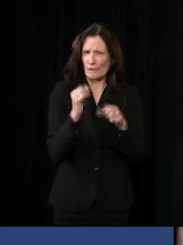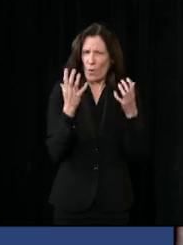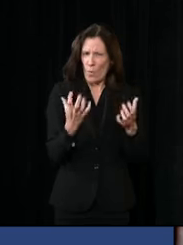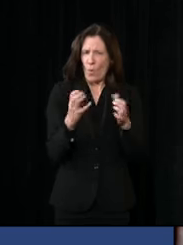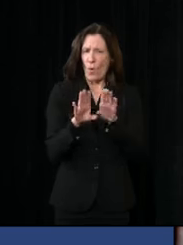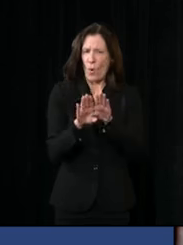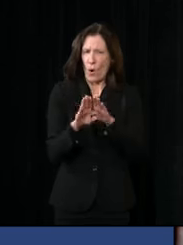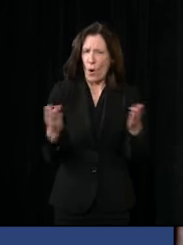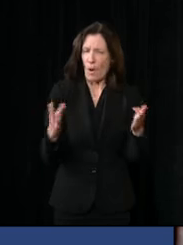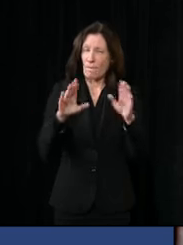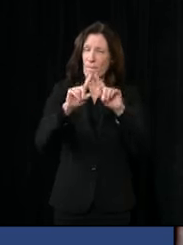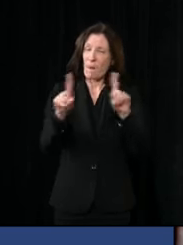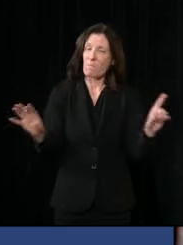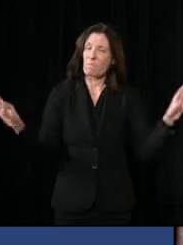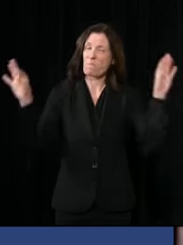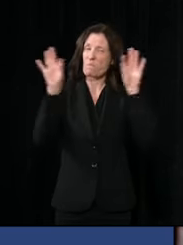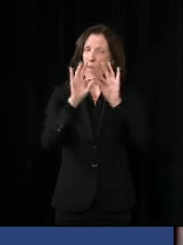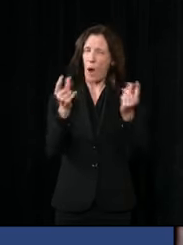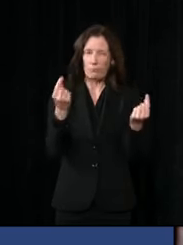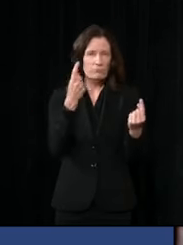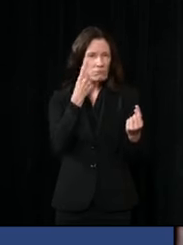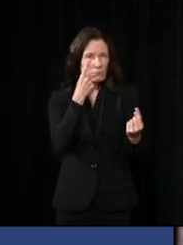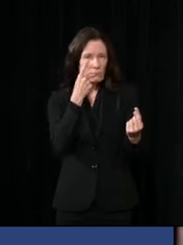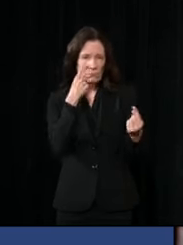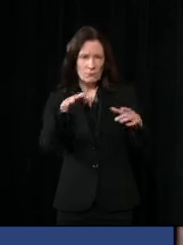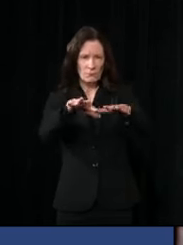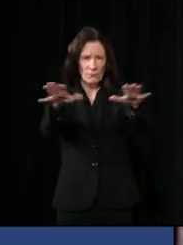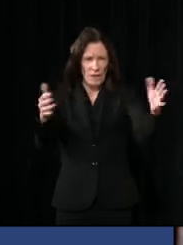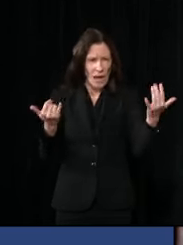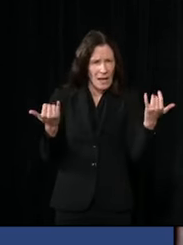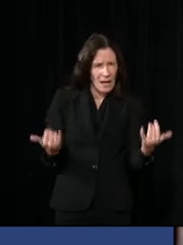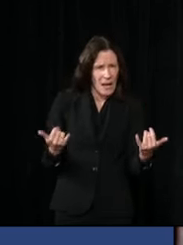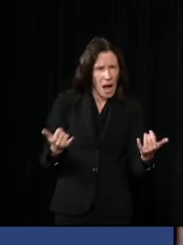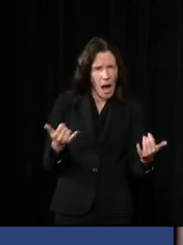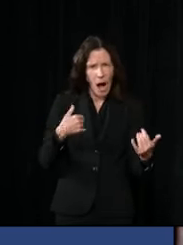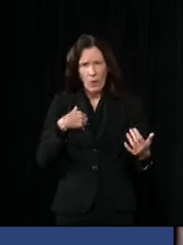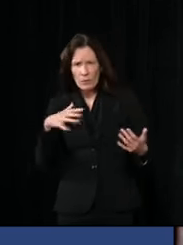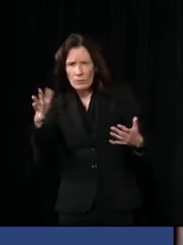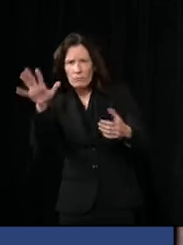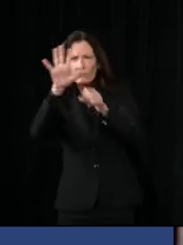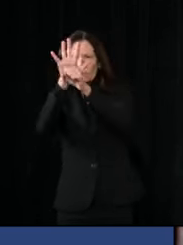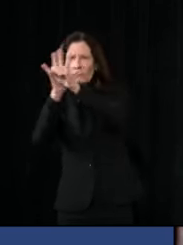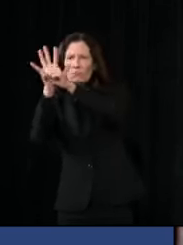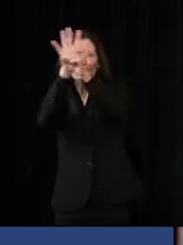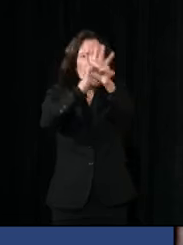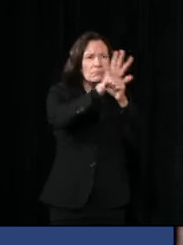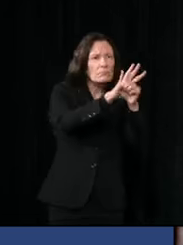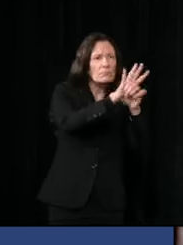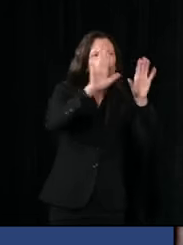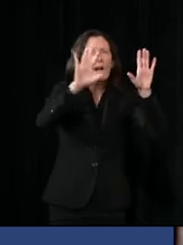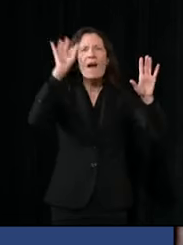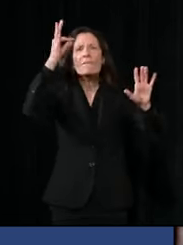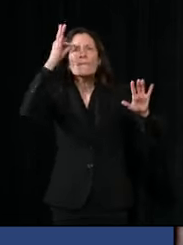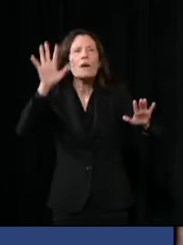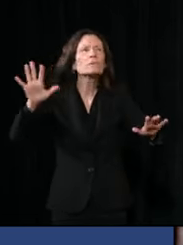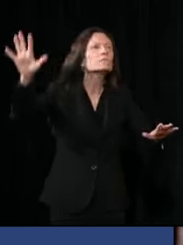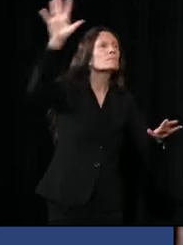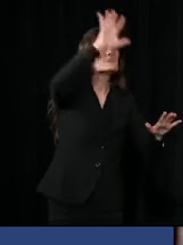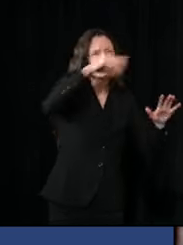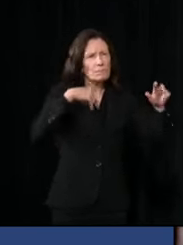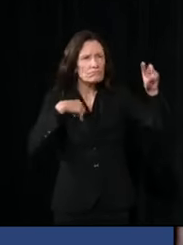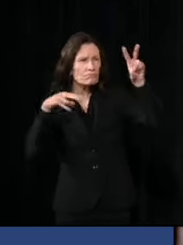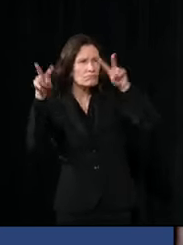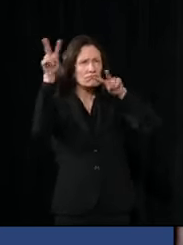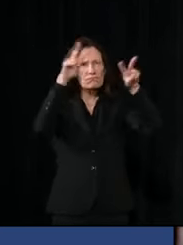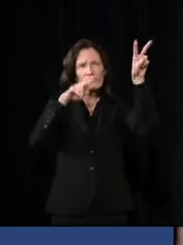with our local, regional, and federal partners. All of us are anxious to reopen the Commonwealth. As a former